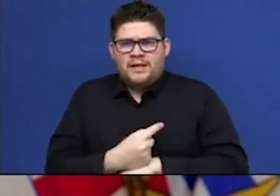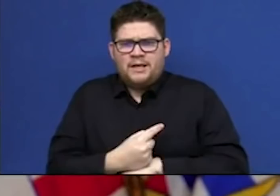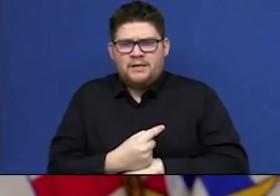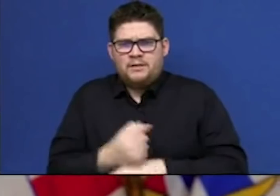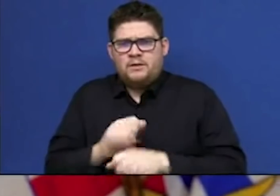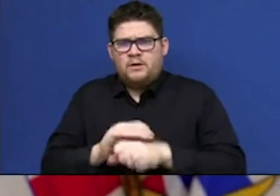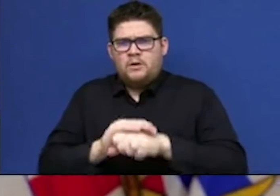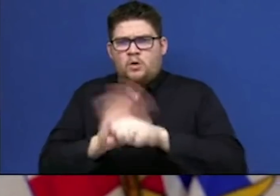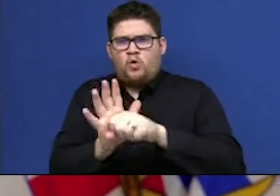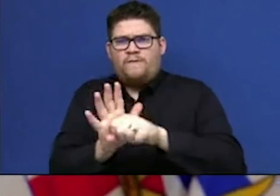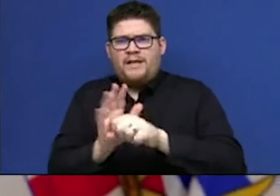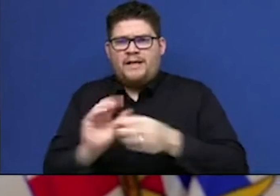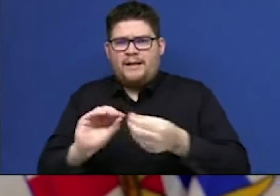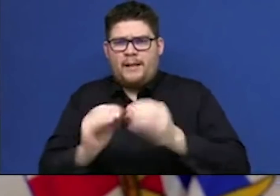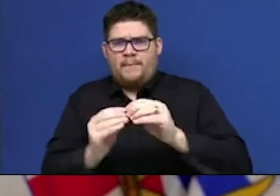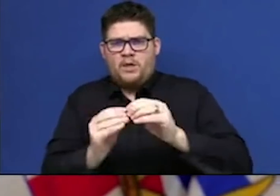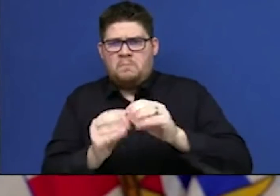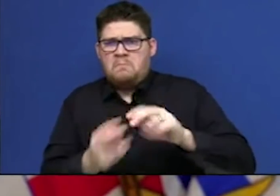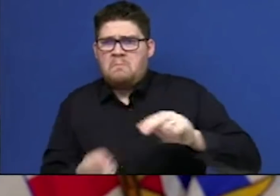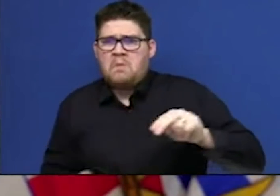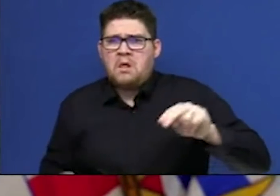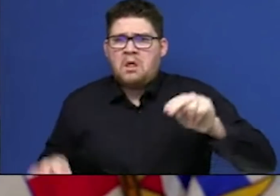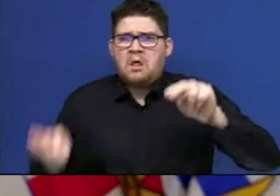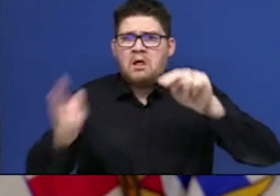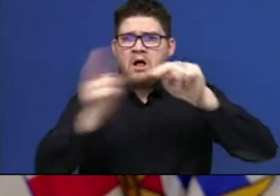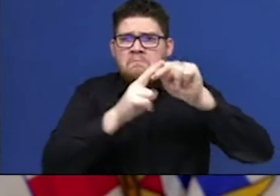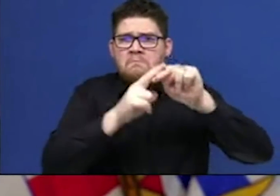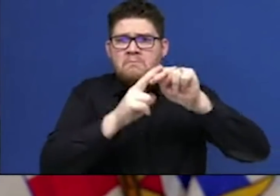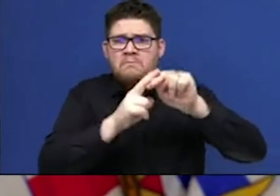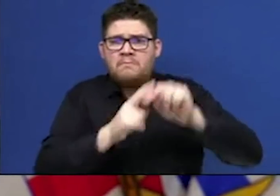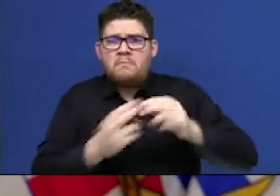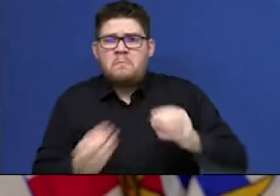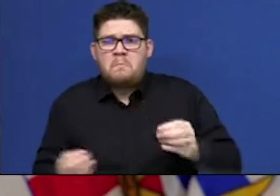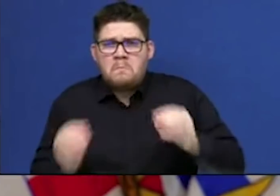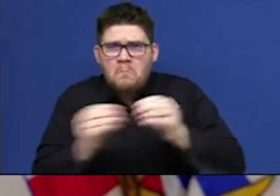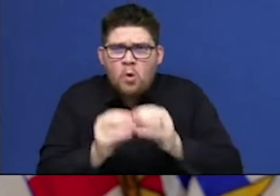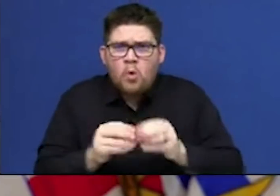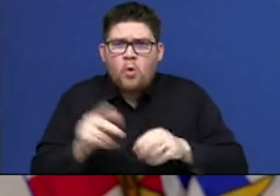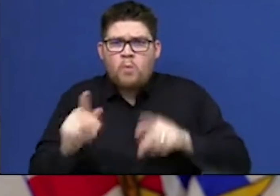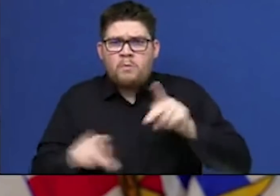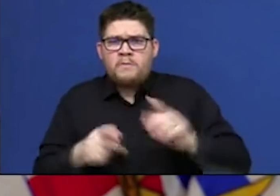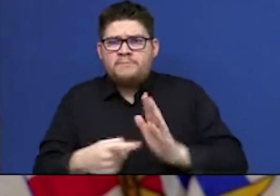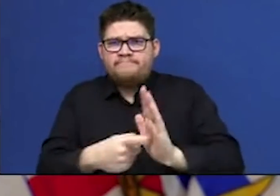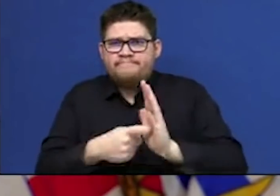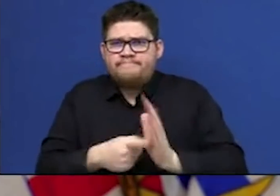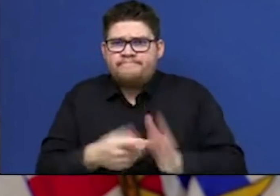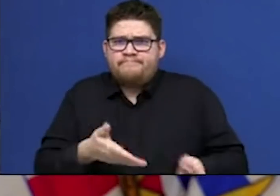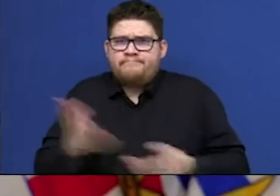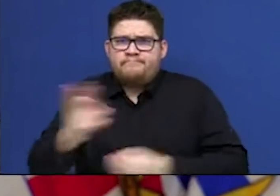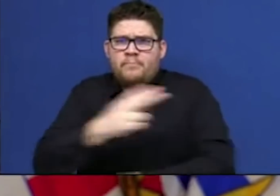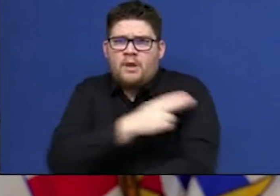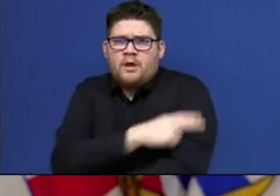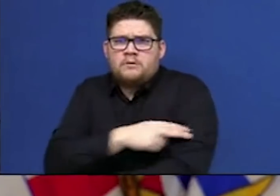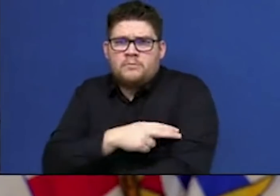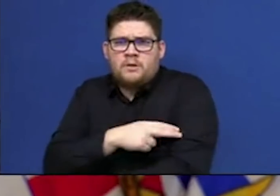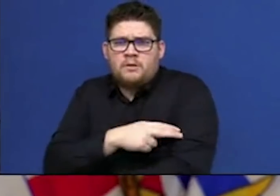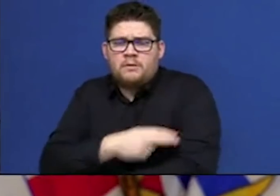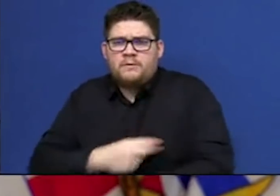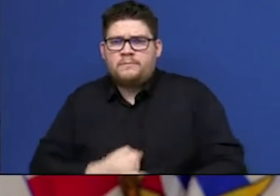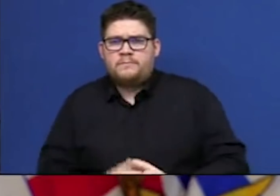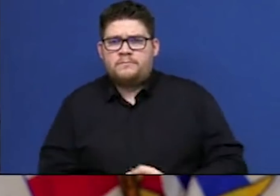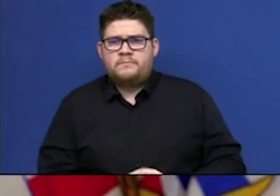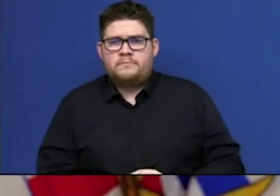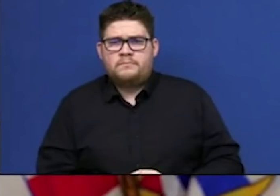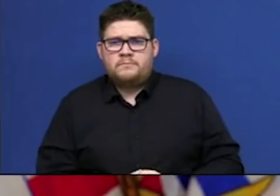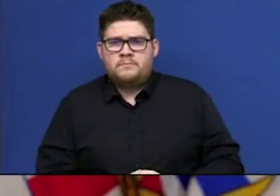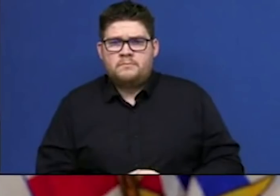more hospitalizations and more people requiring critical care. And the strain on our acute care systems